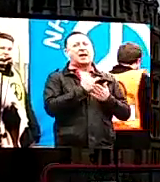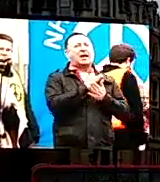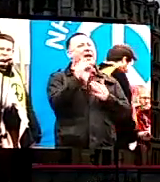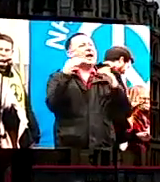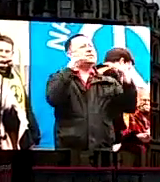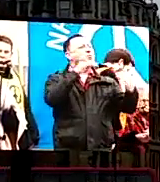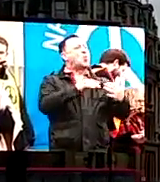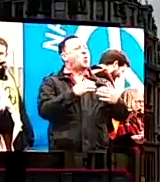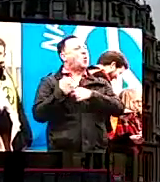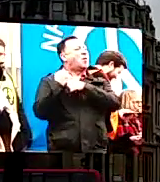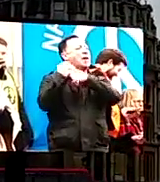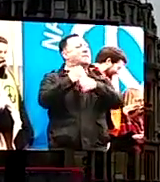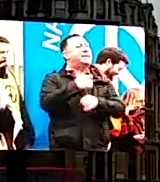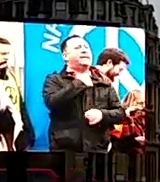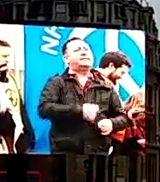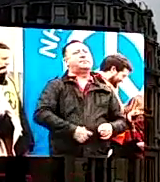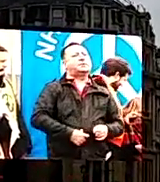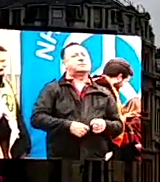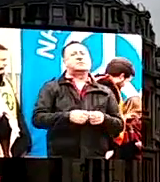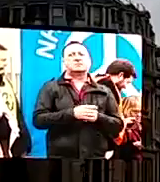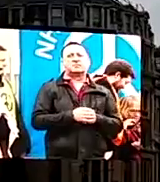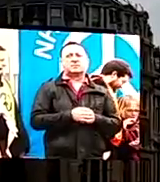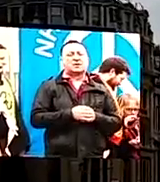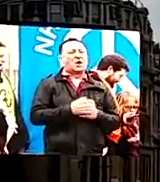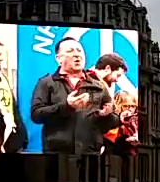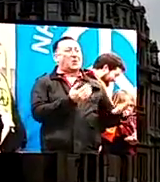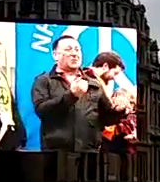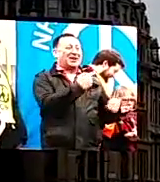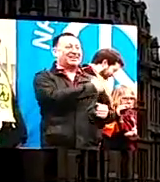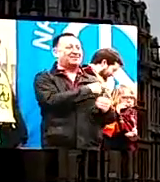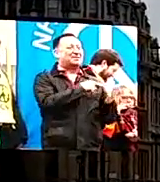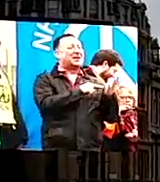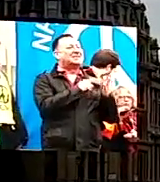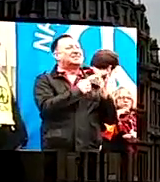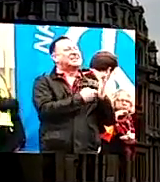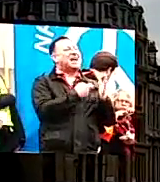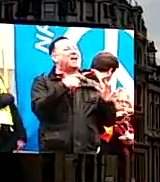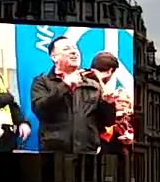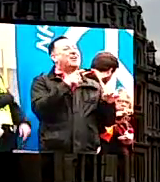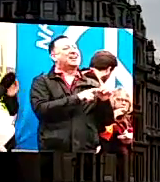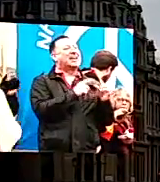campaigner across the generations. Please welcome Tariq Ali.